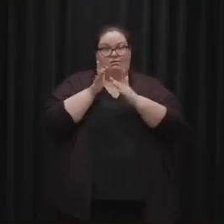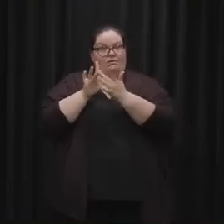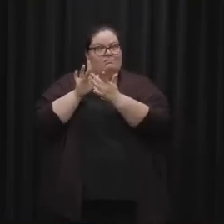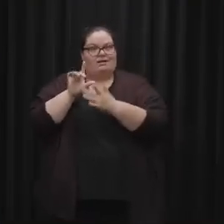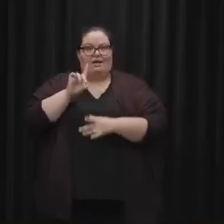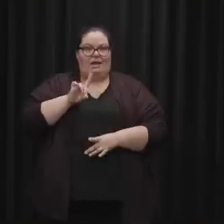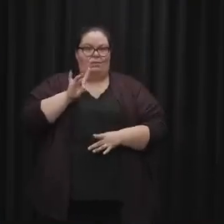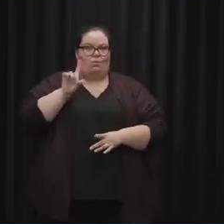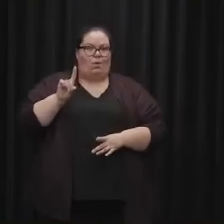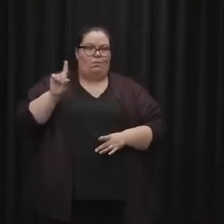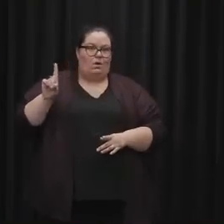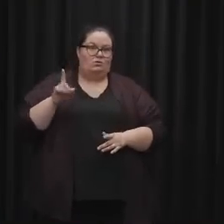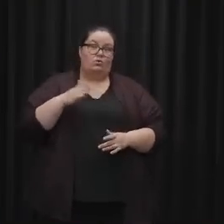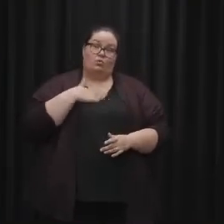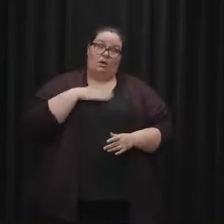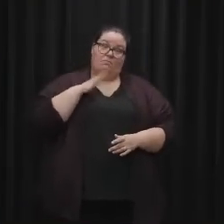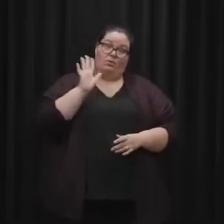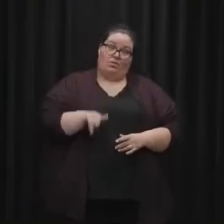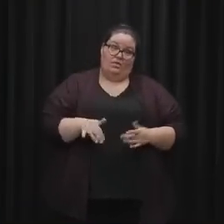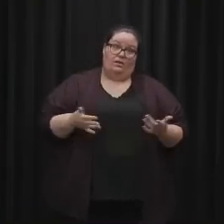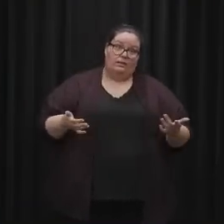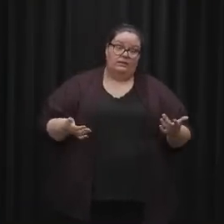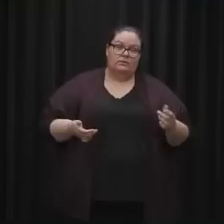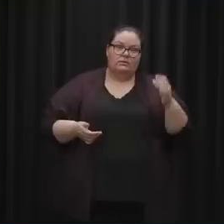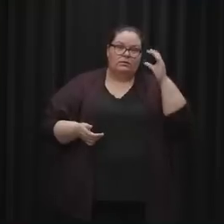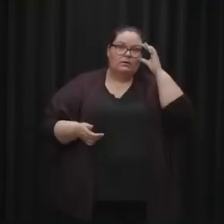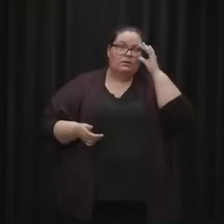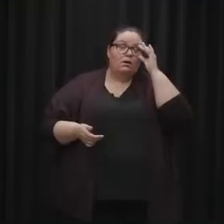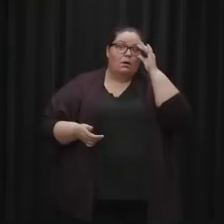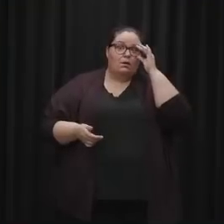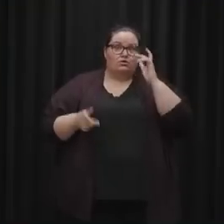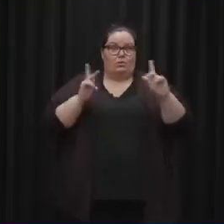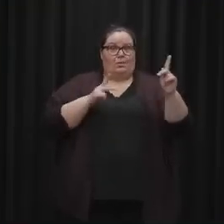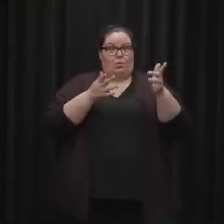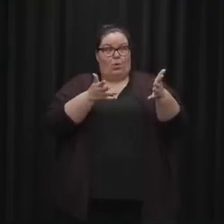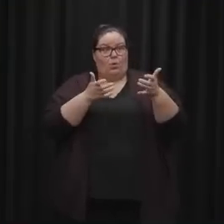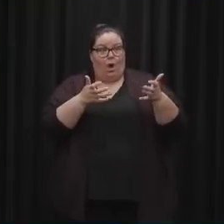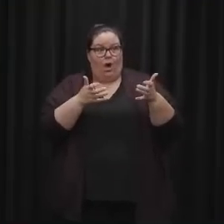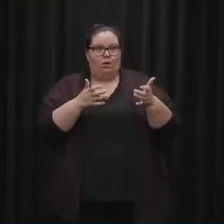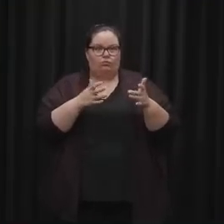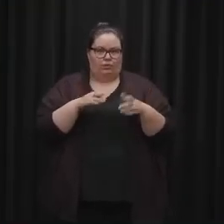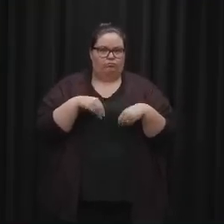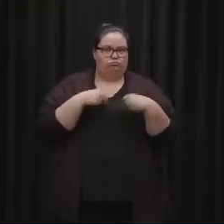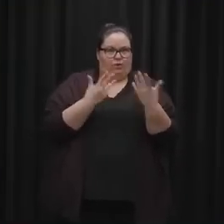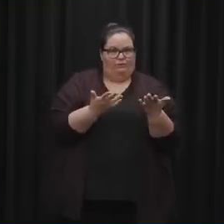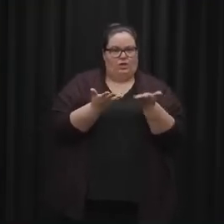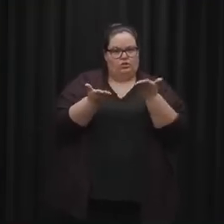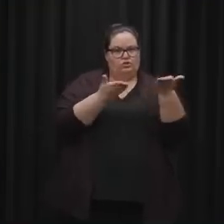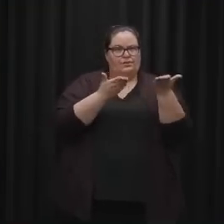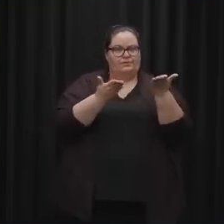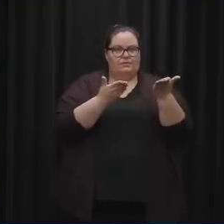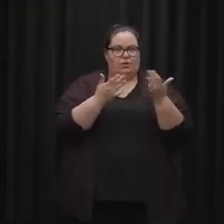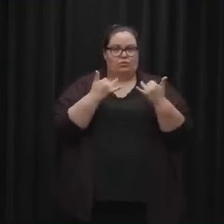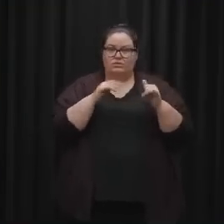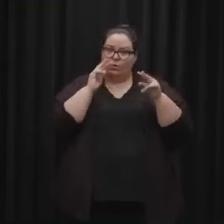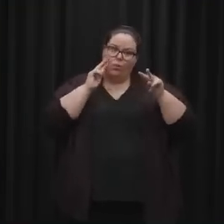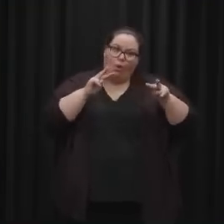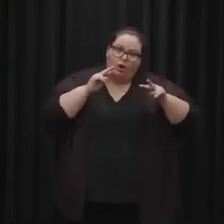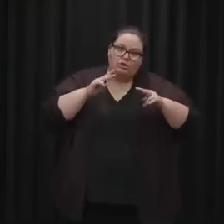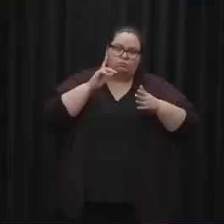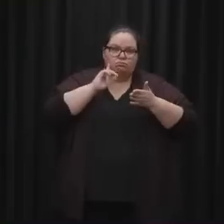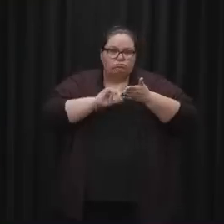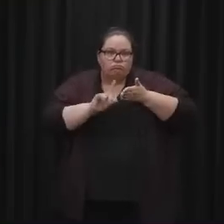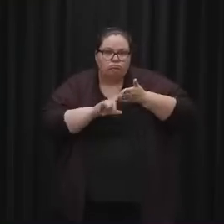811. So we're very pleased with our ability to meet the demand and address that surge. And we'll continue to monitor